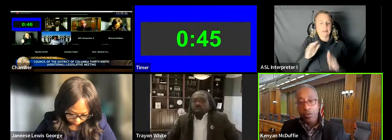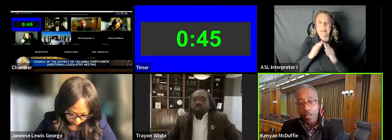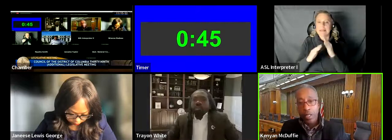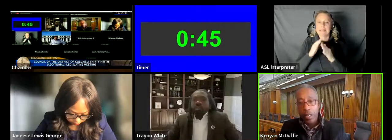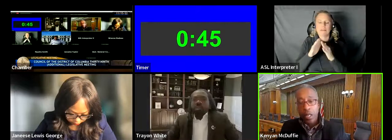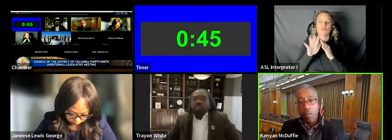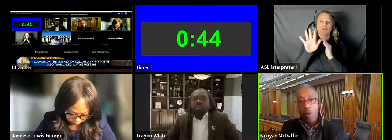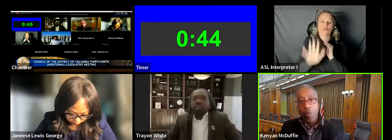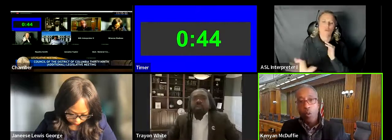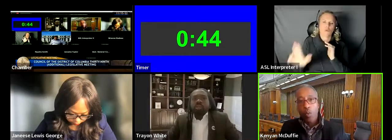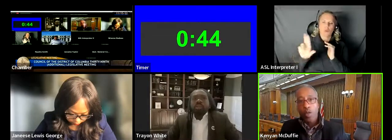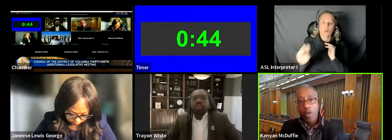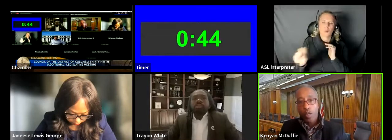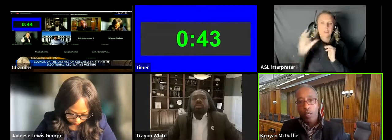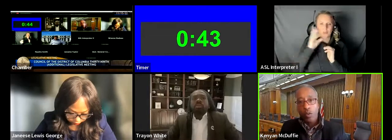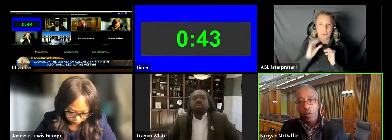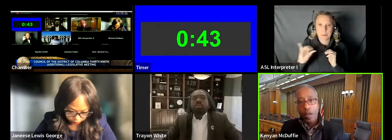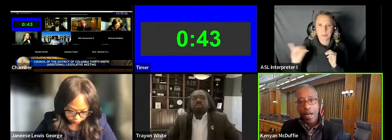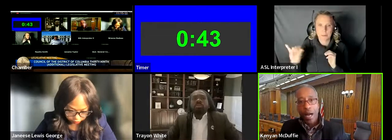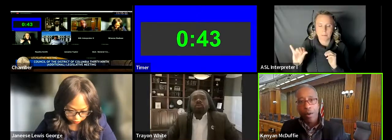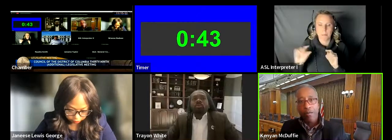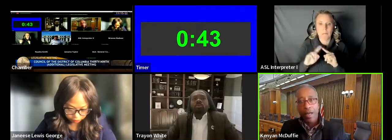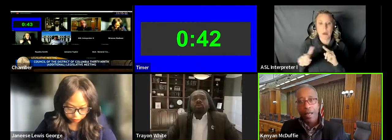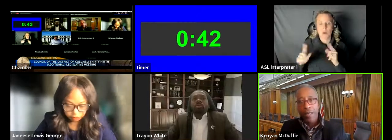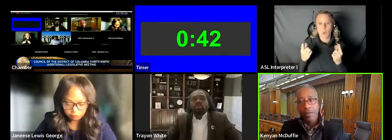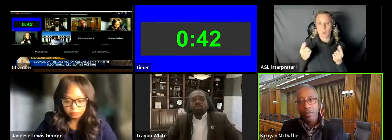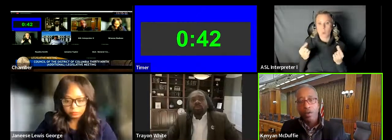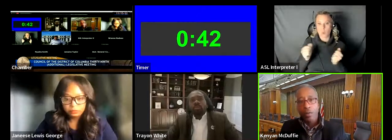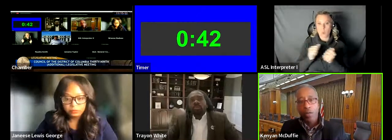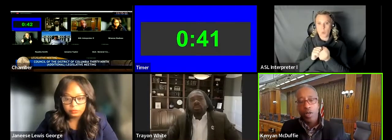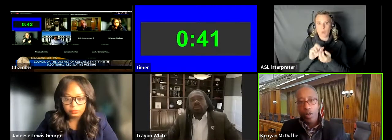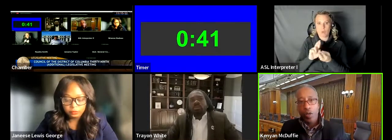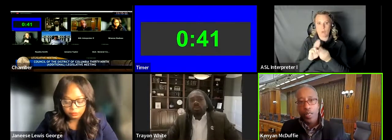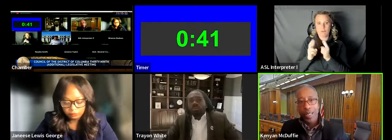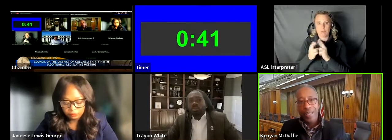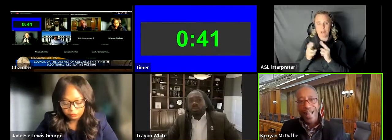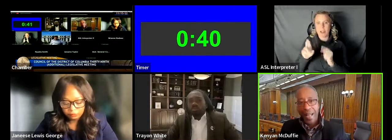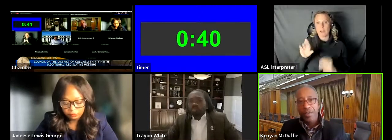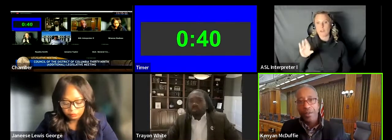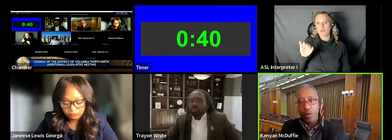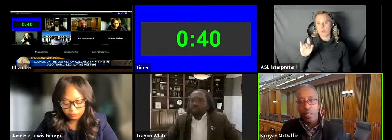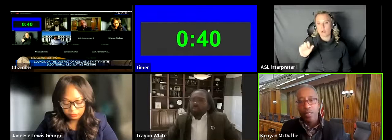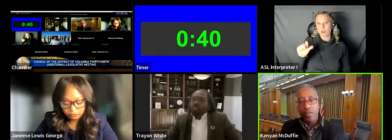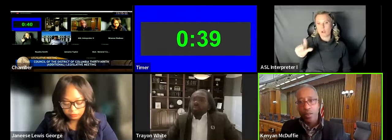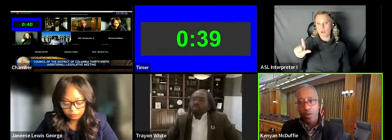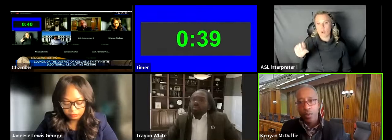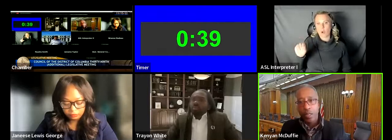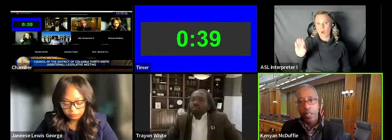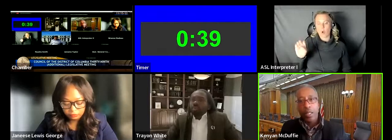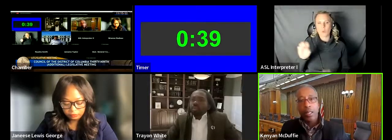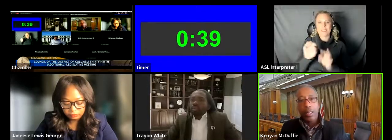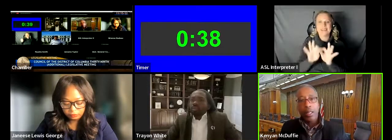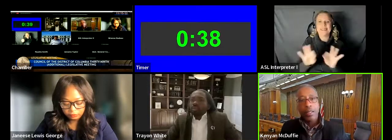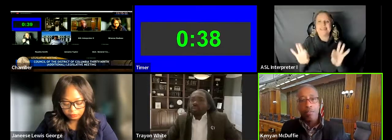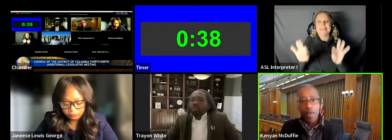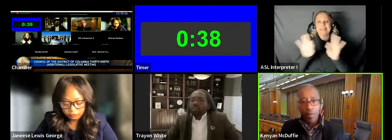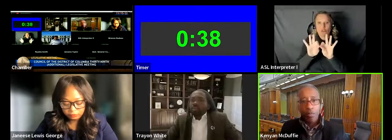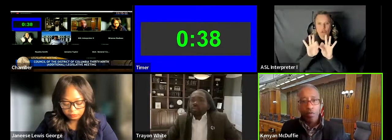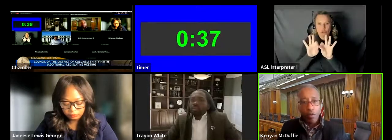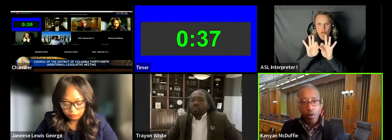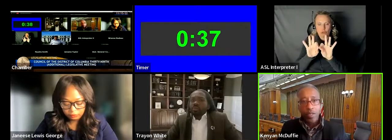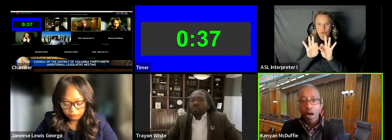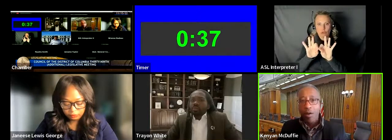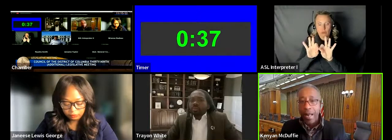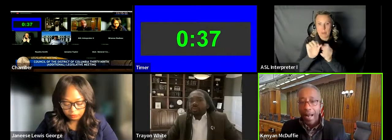the country. But what we're doing with our revised criminal code is absolutely essential. The